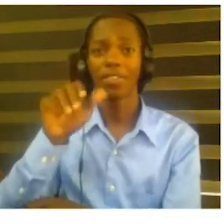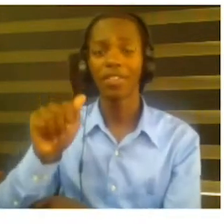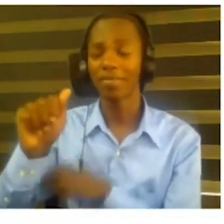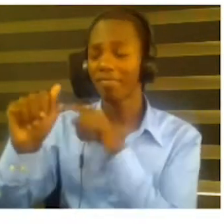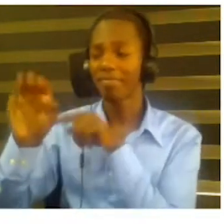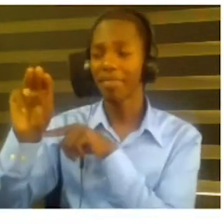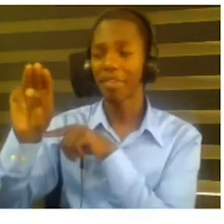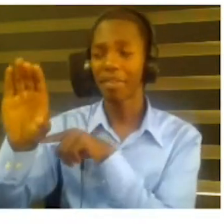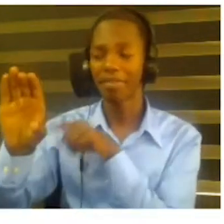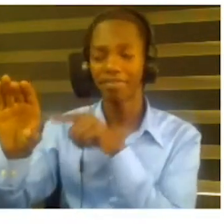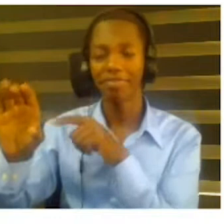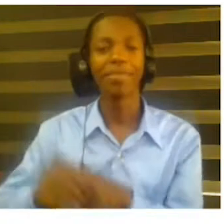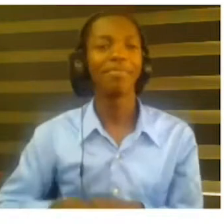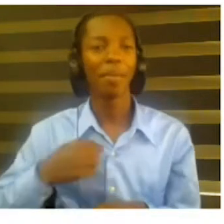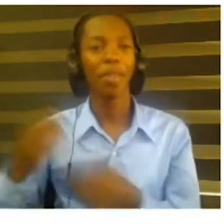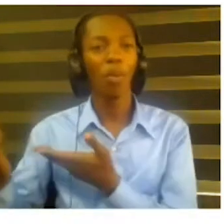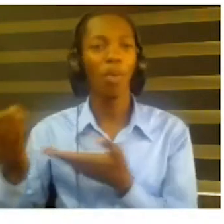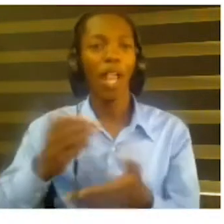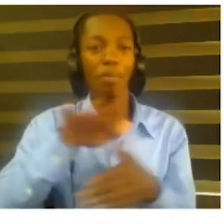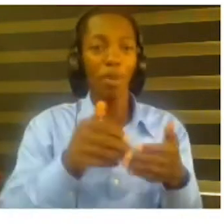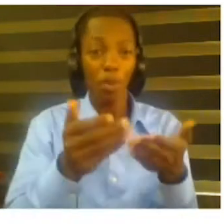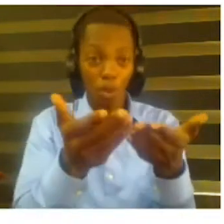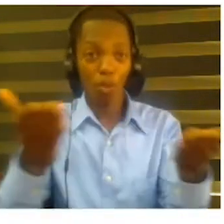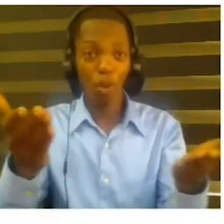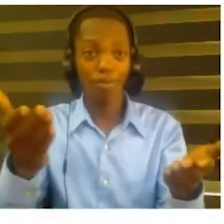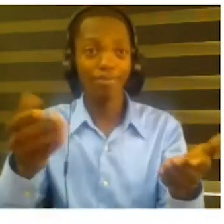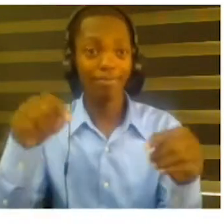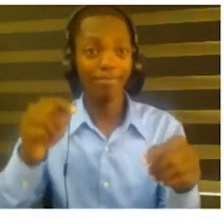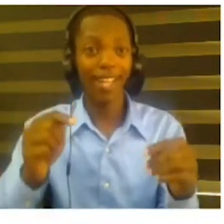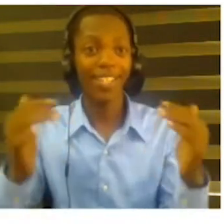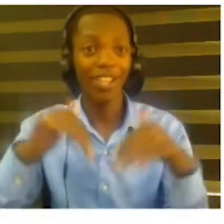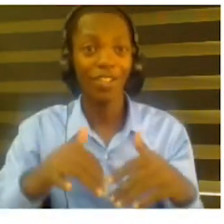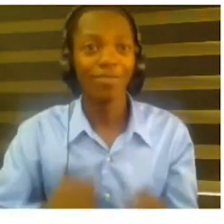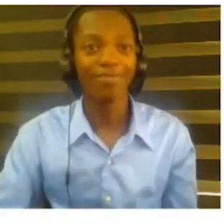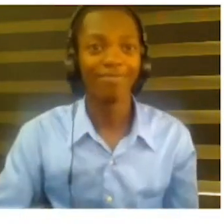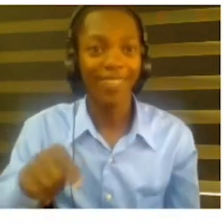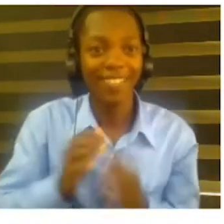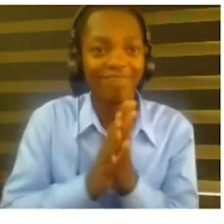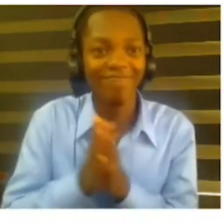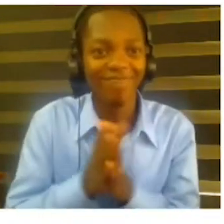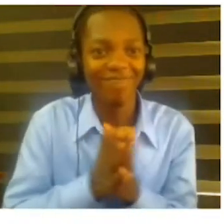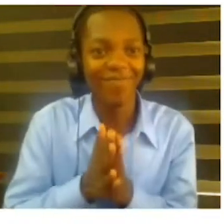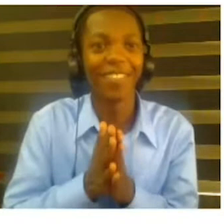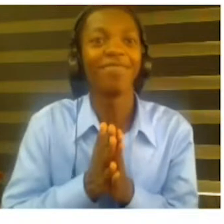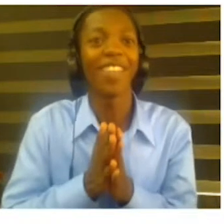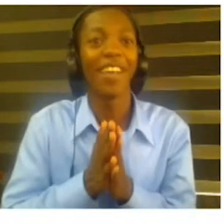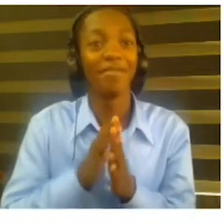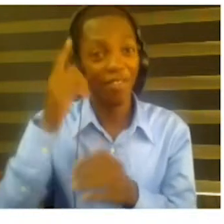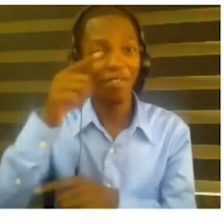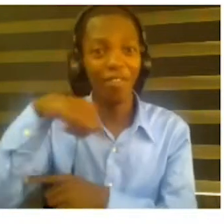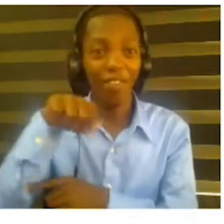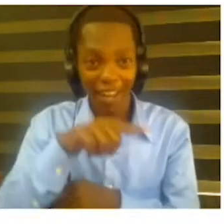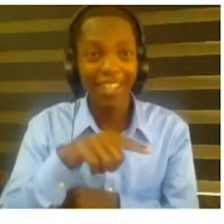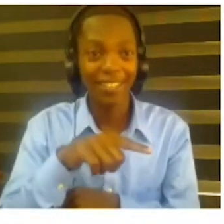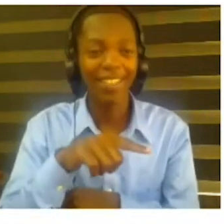I welcome everyone to this session. This is a very, very exciting session for most of us, especially in the disability